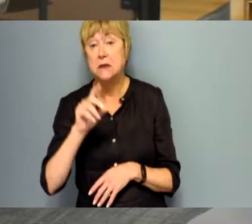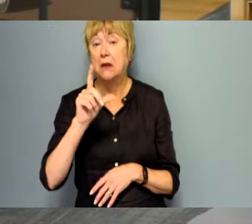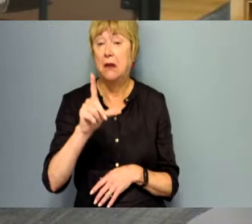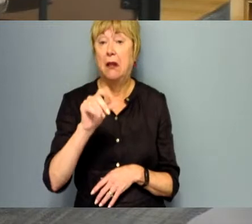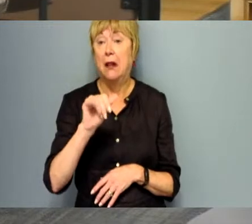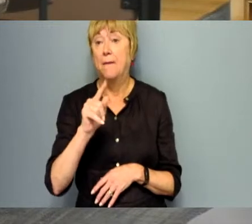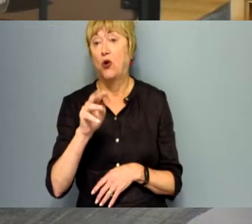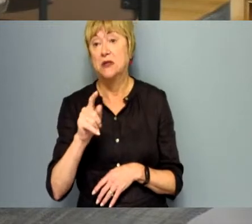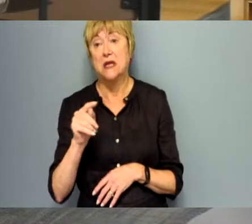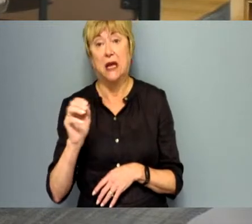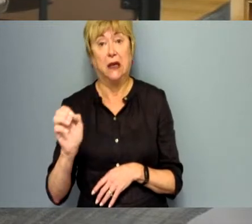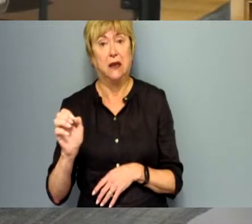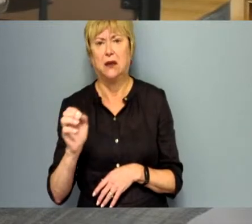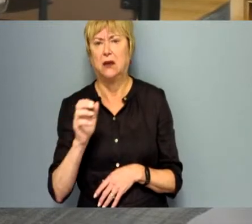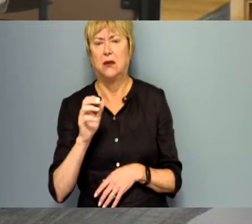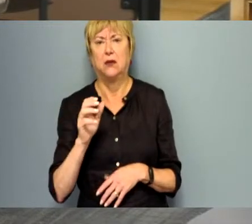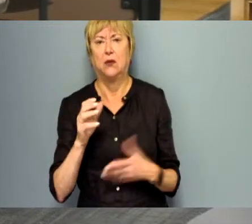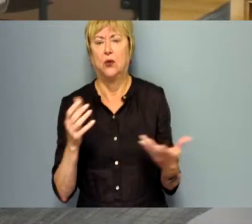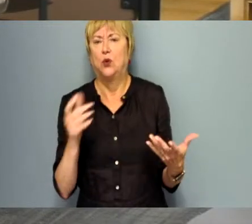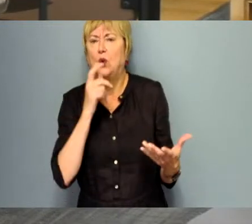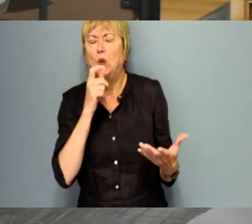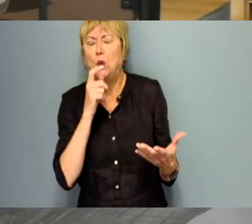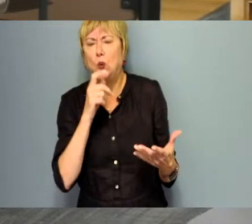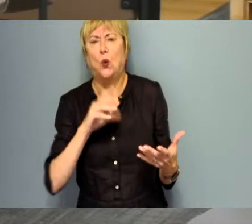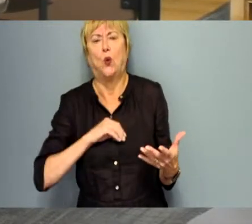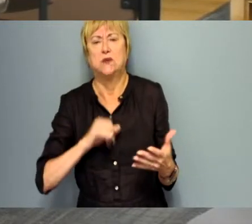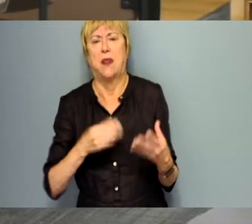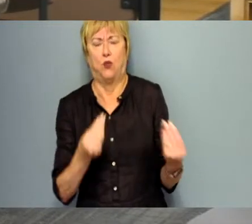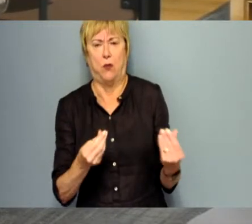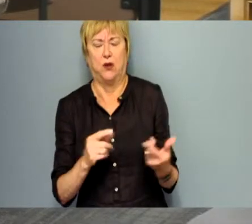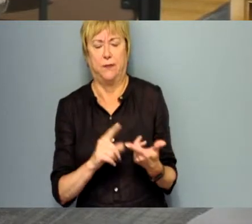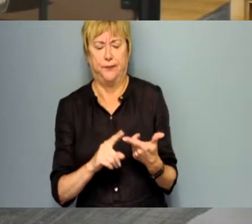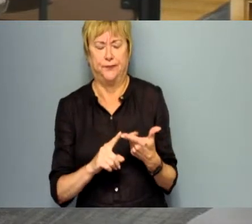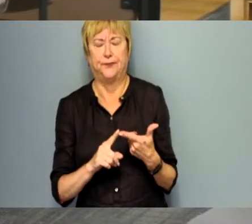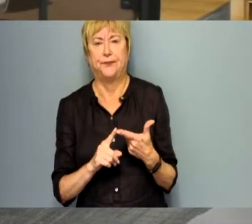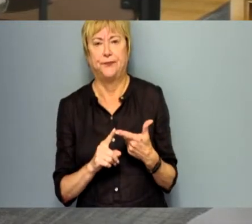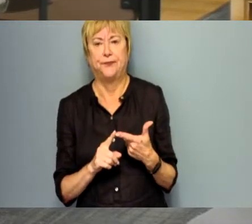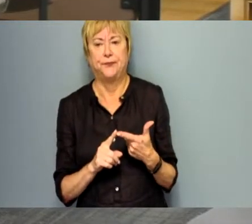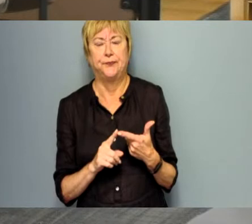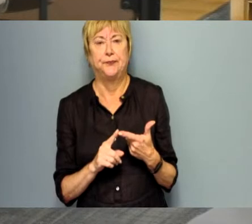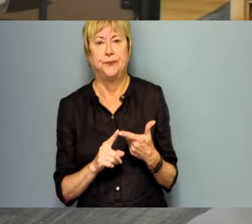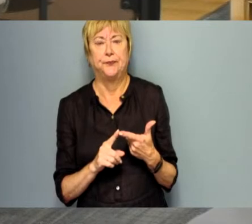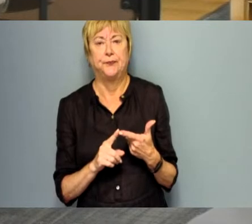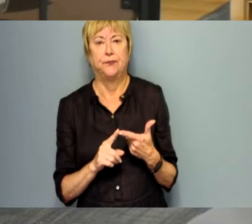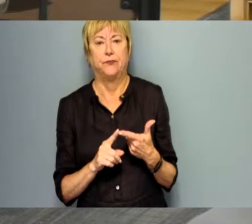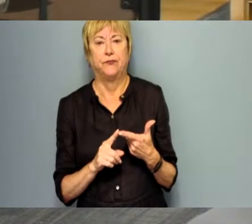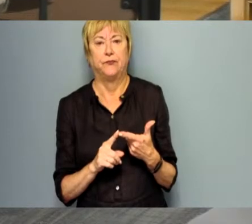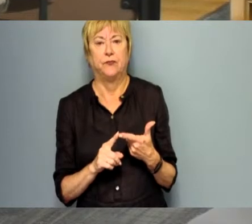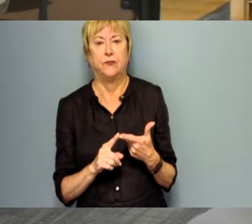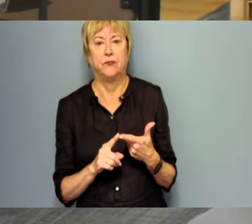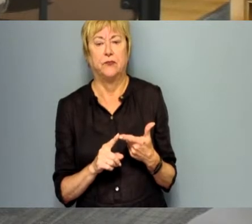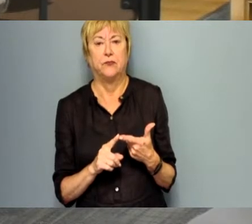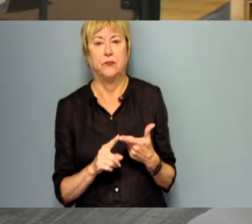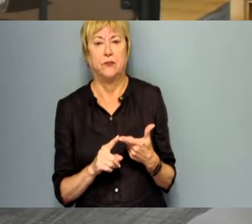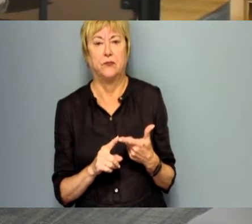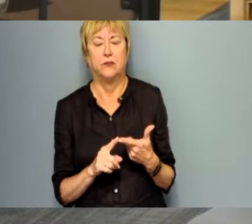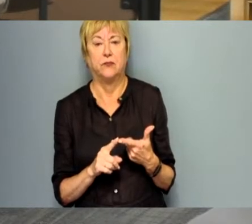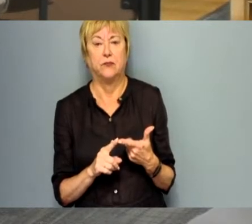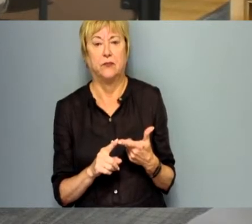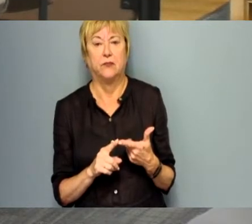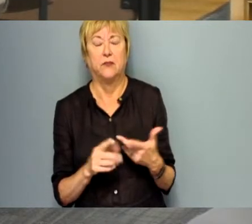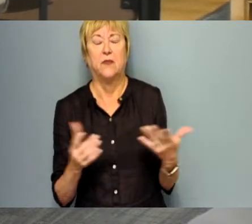Is it dilapidated? What's it? Who owns it? And From what